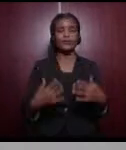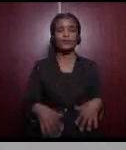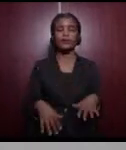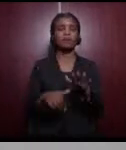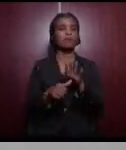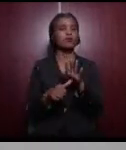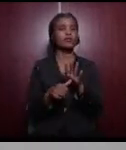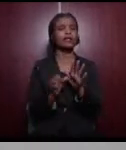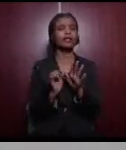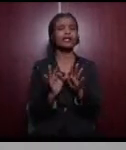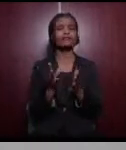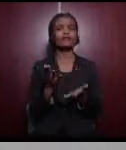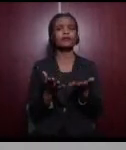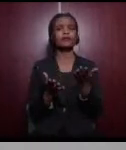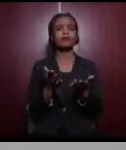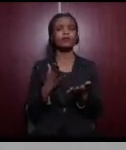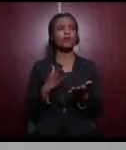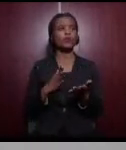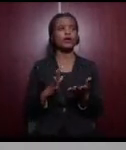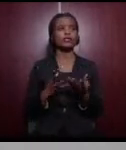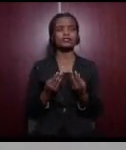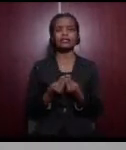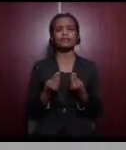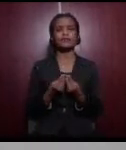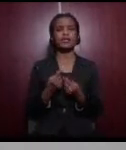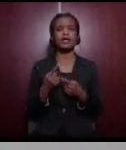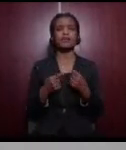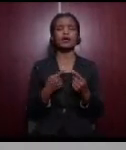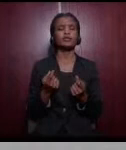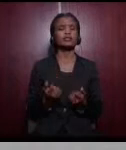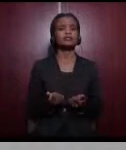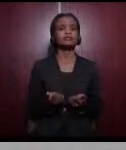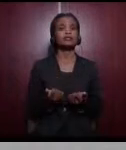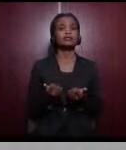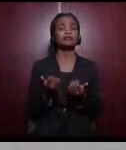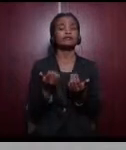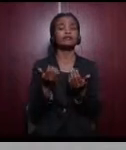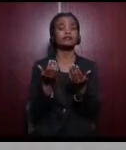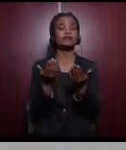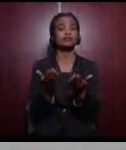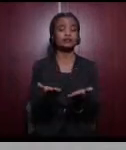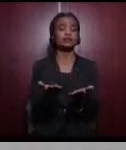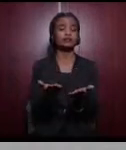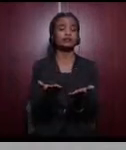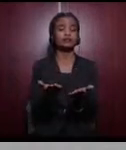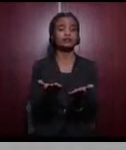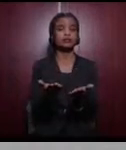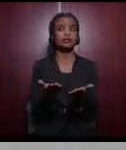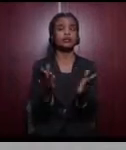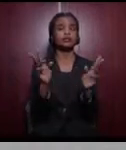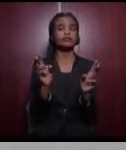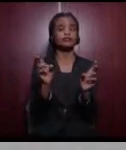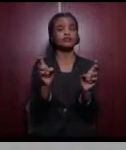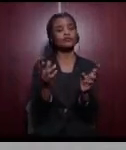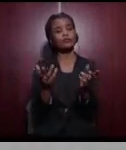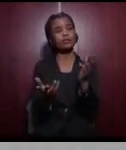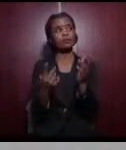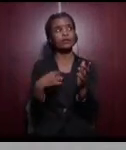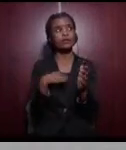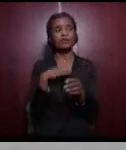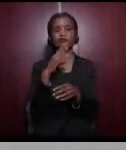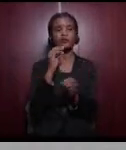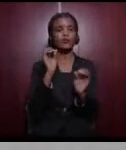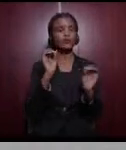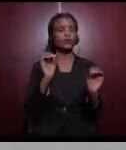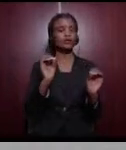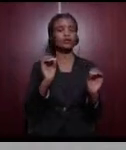something maybe it's service delivery related, and we did not cover it when we are responding to